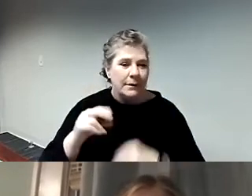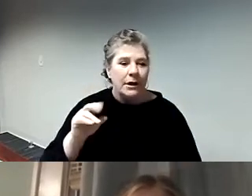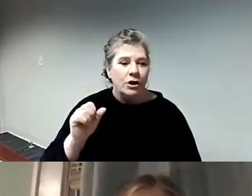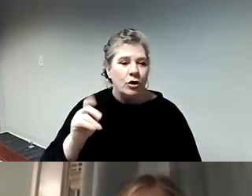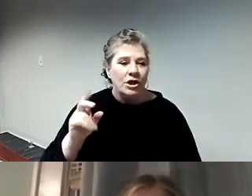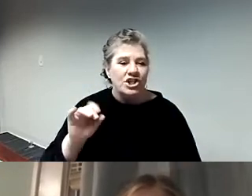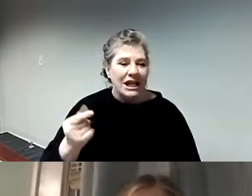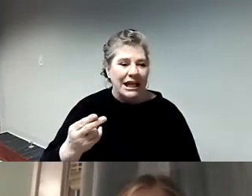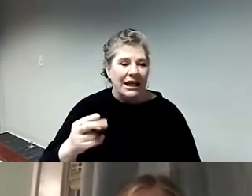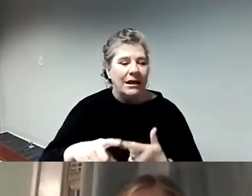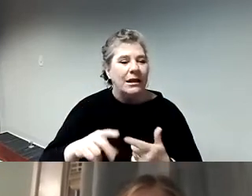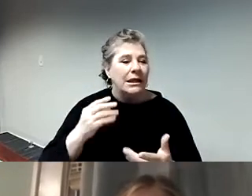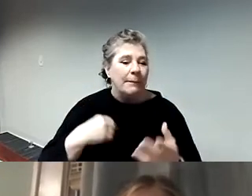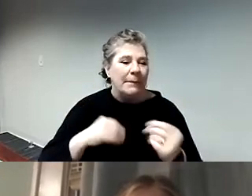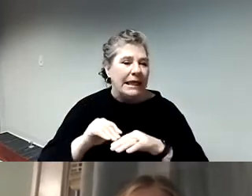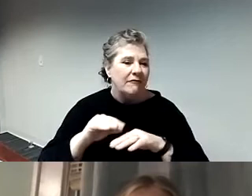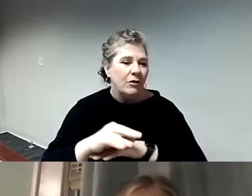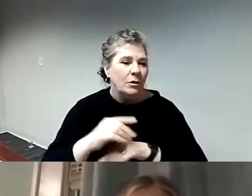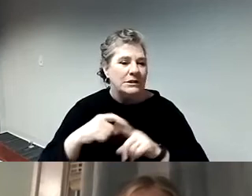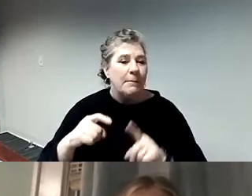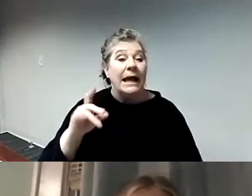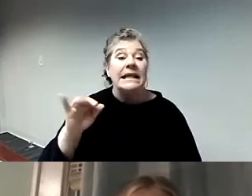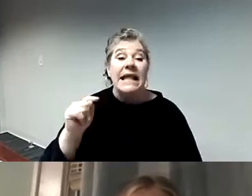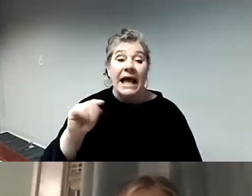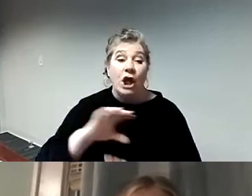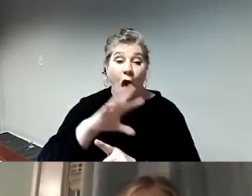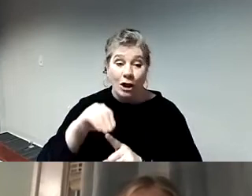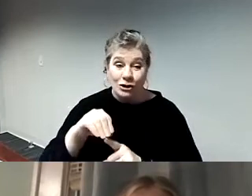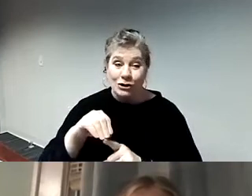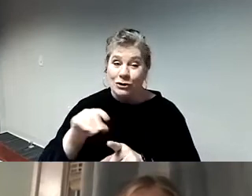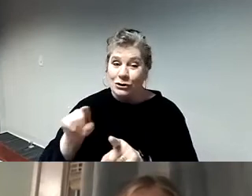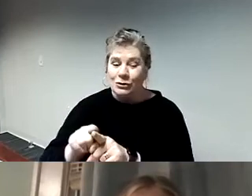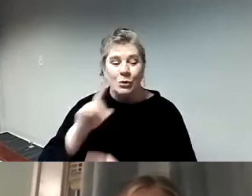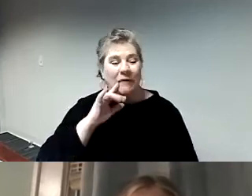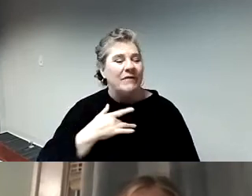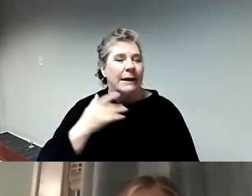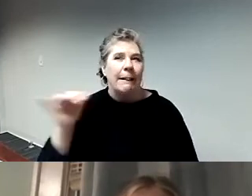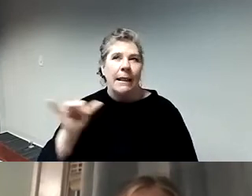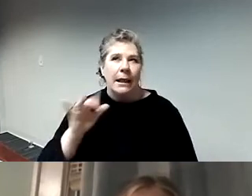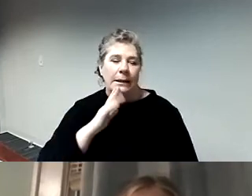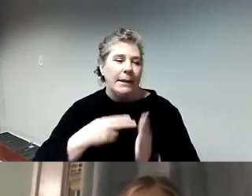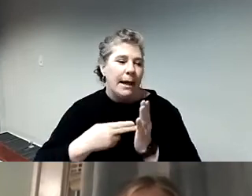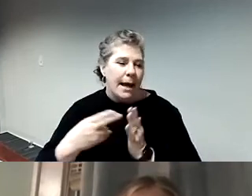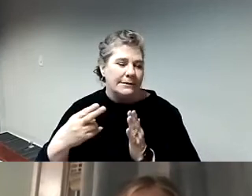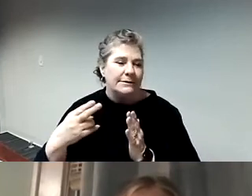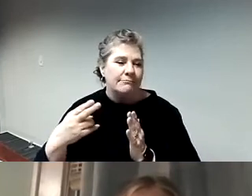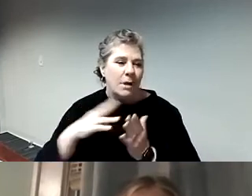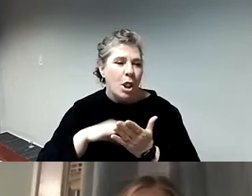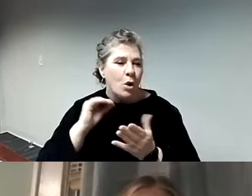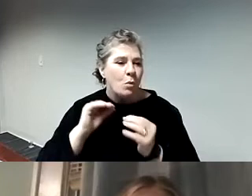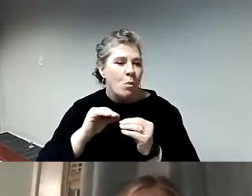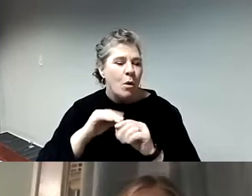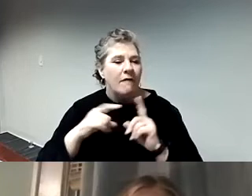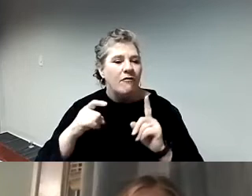can sometimes be influenced by diet culture. And so I feel like I would honestly like learn more from